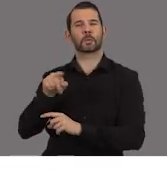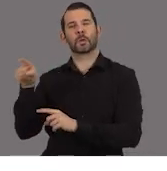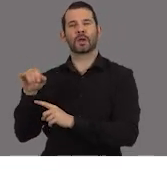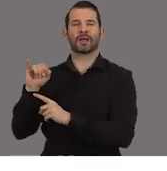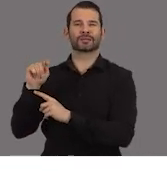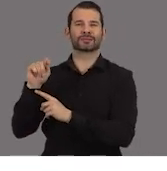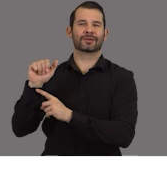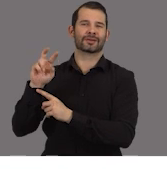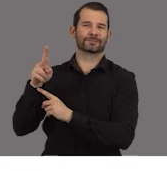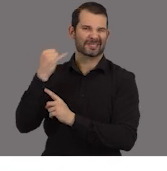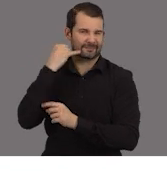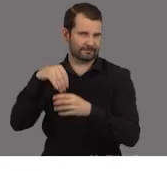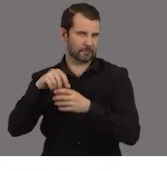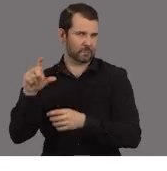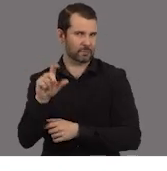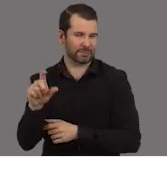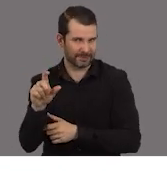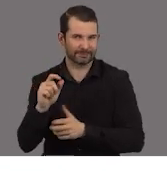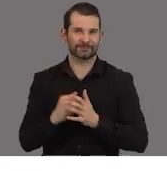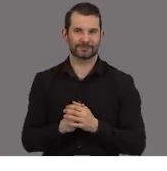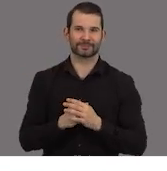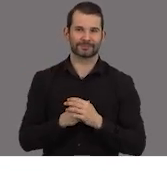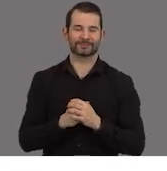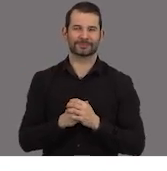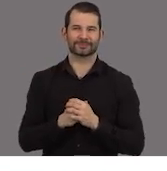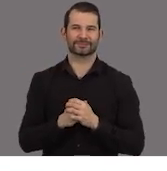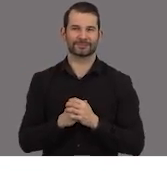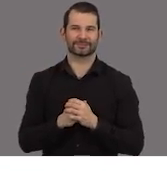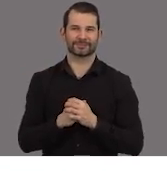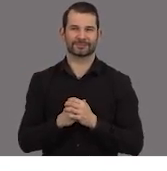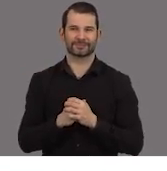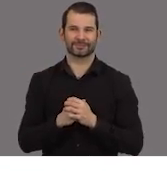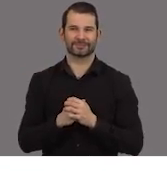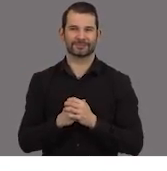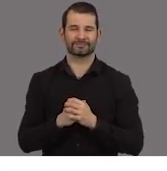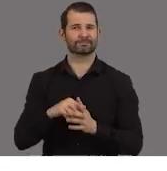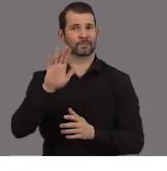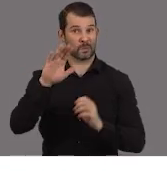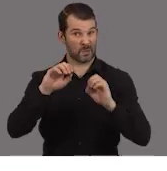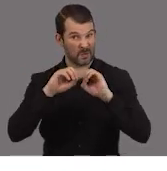CVITP or the ITAVP if you're in Quebec.